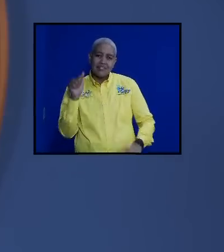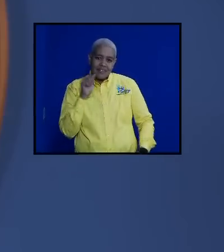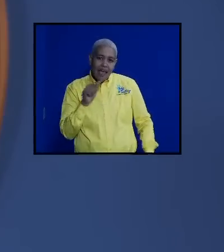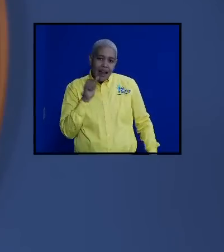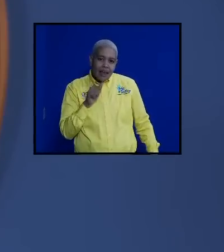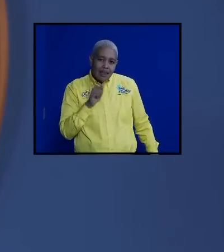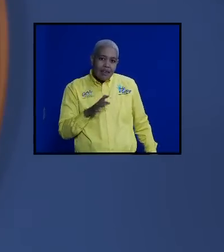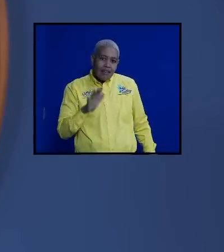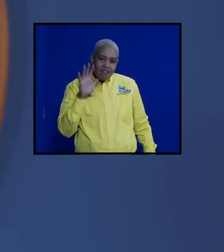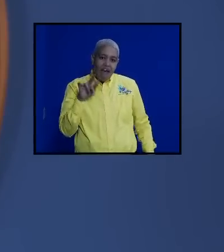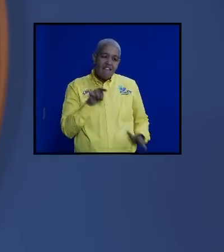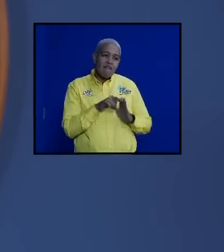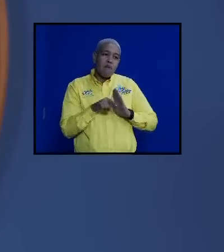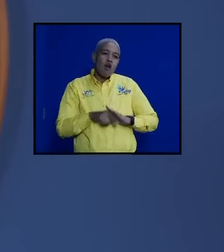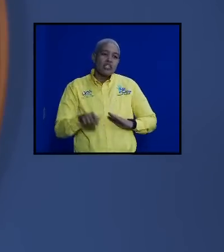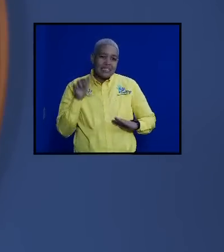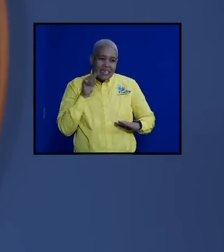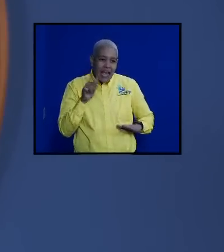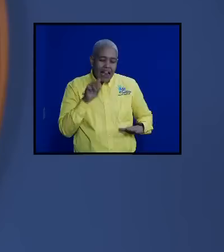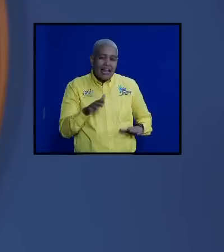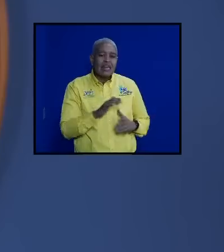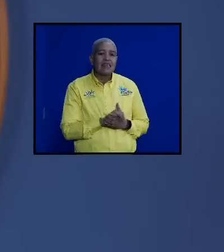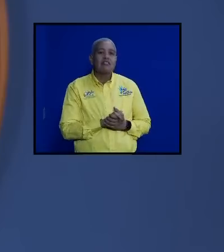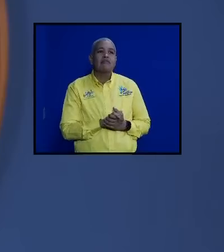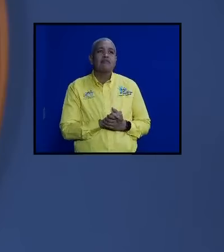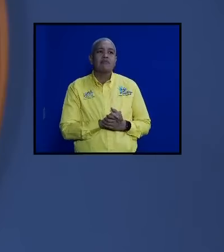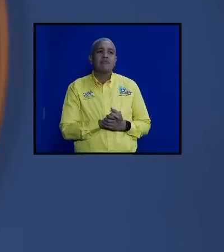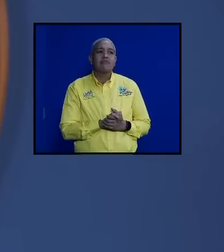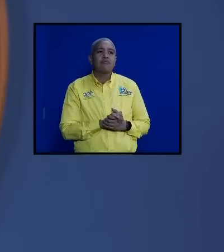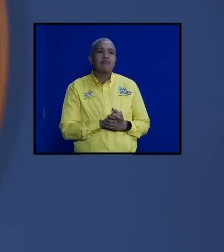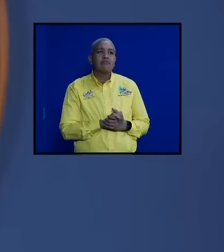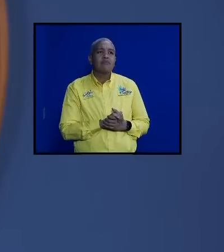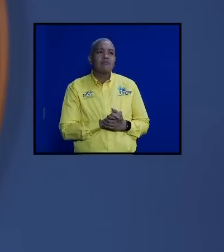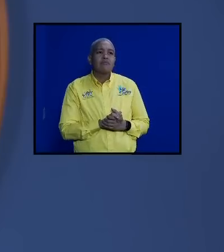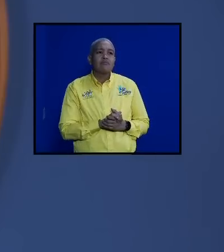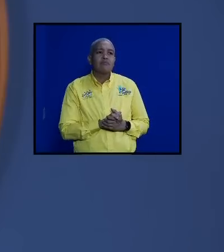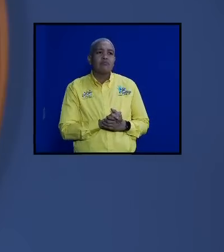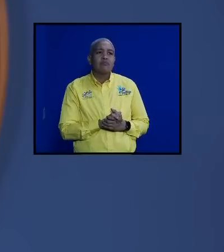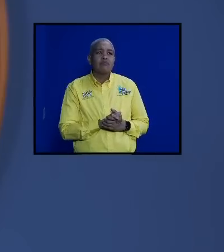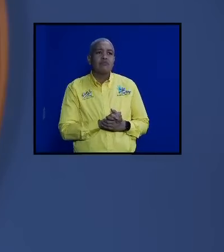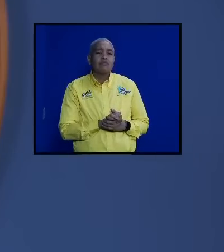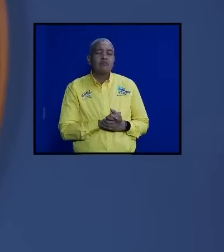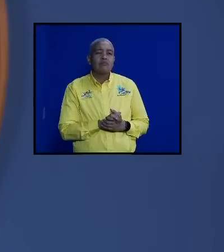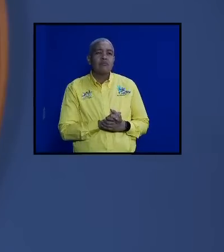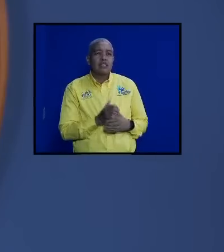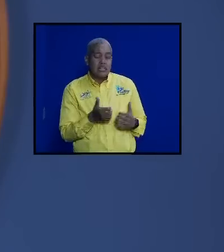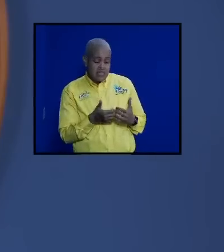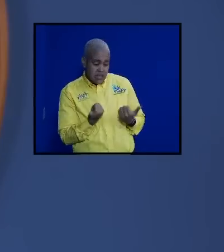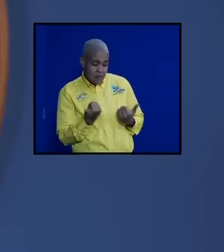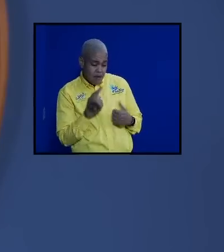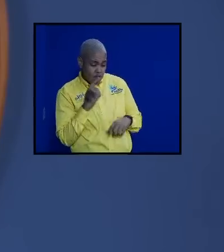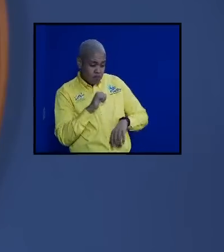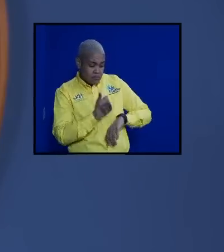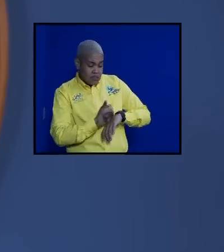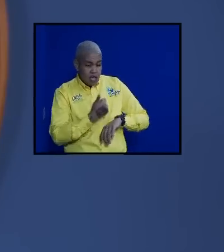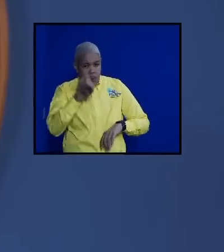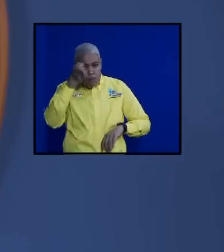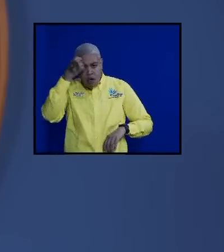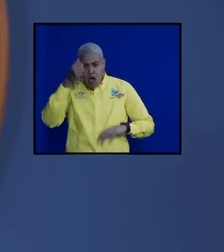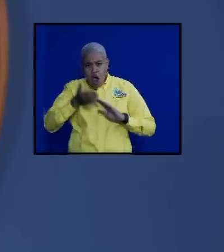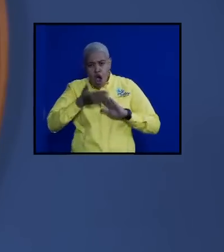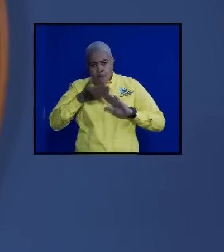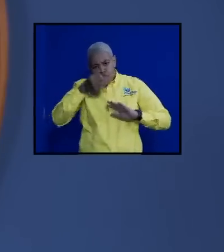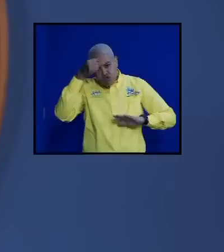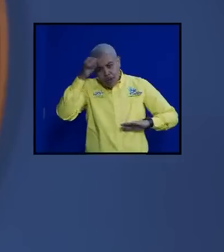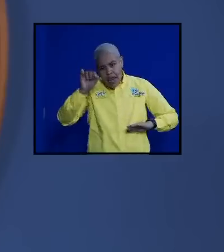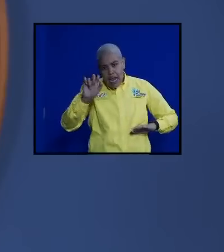murders a day. So apart from launching Operation Relentless 2,